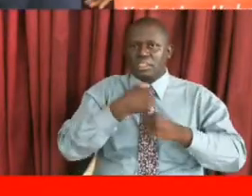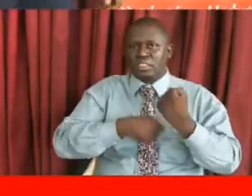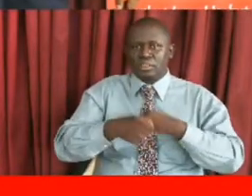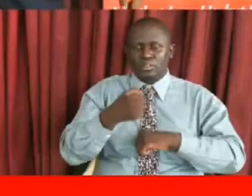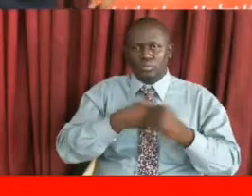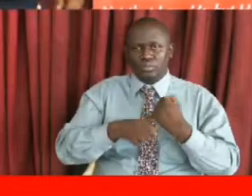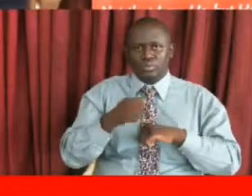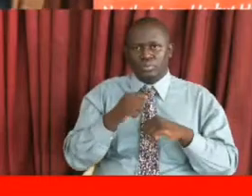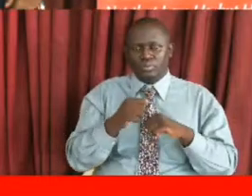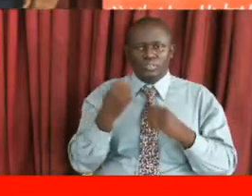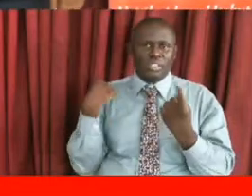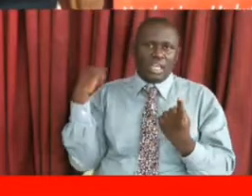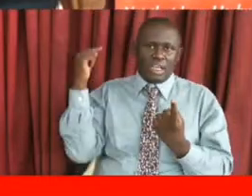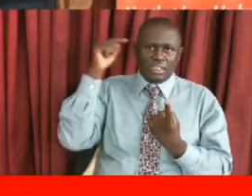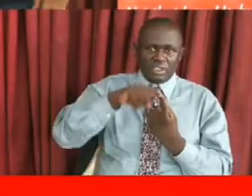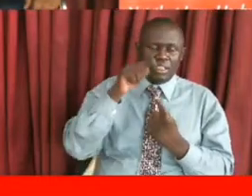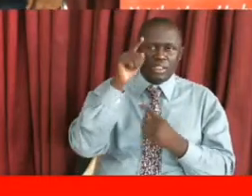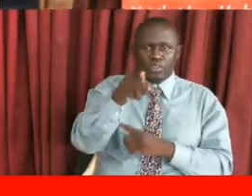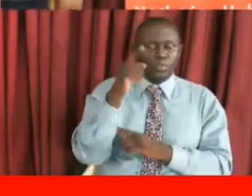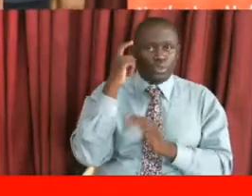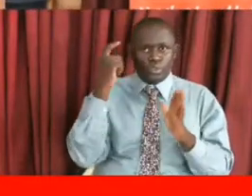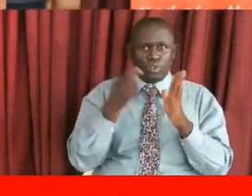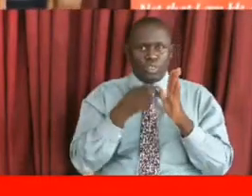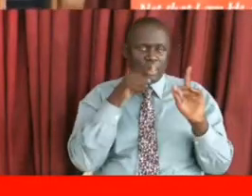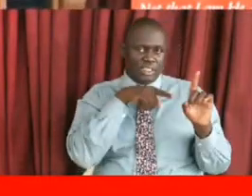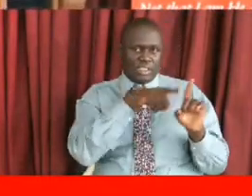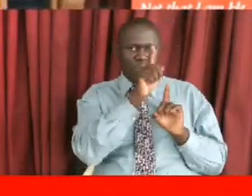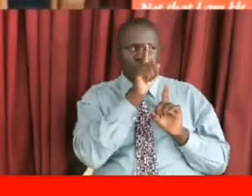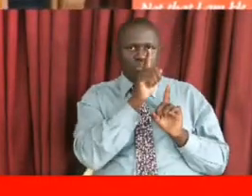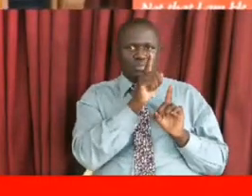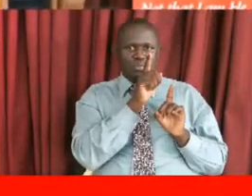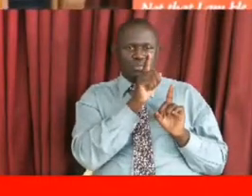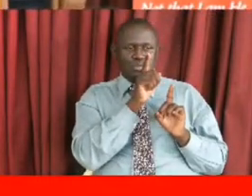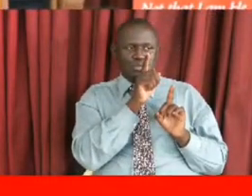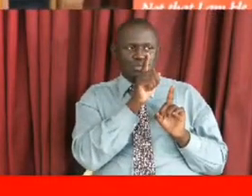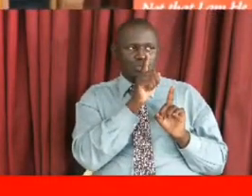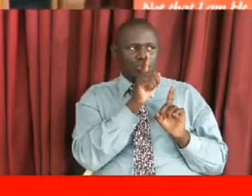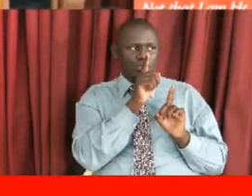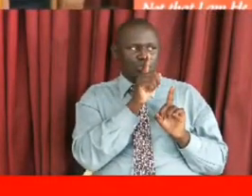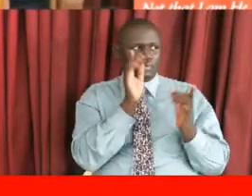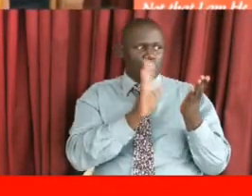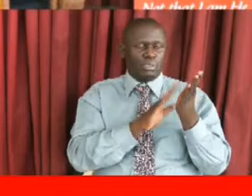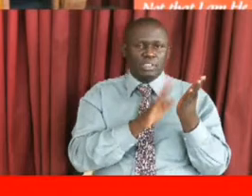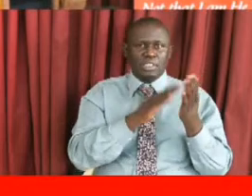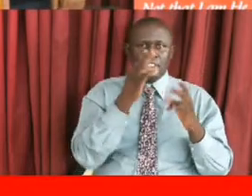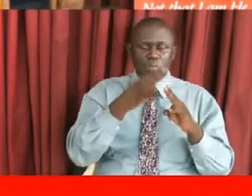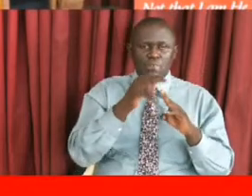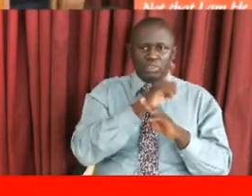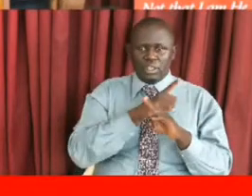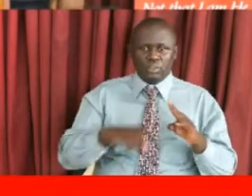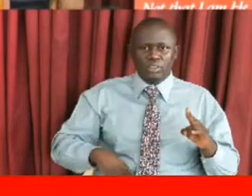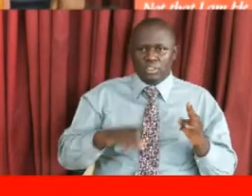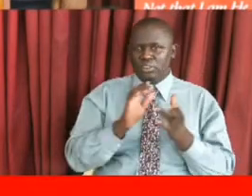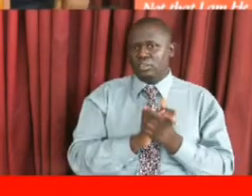act until you recognize him praise the name of the